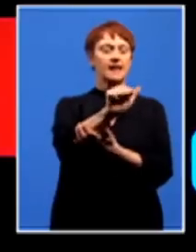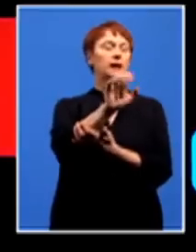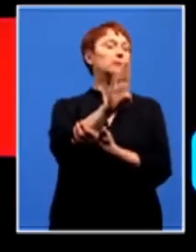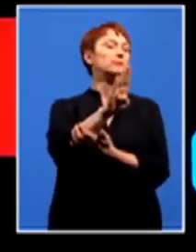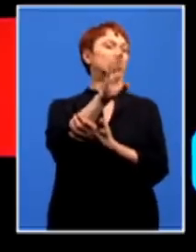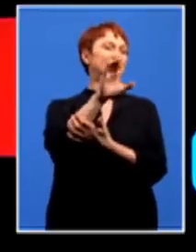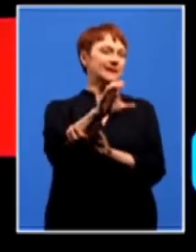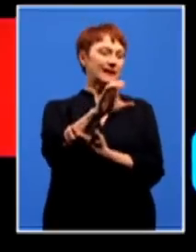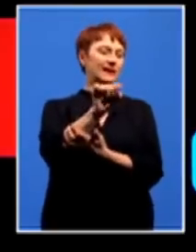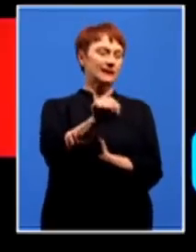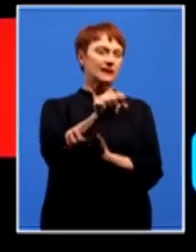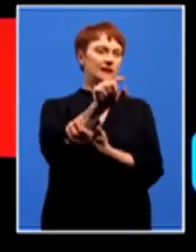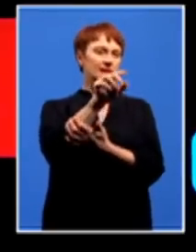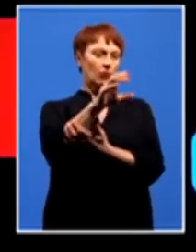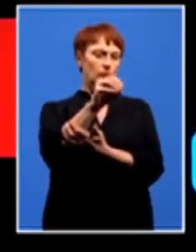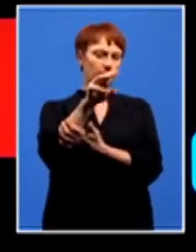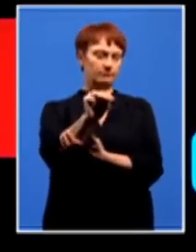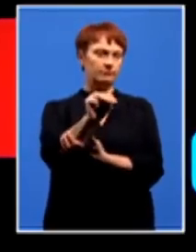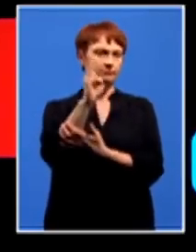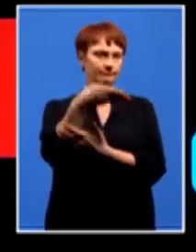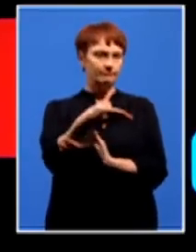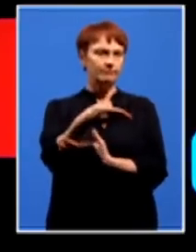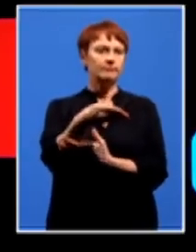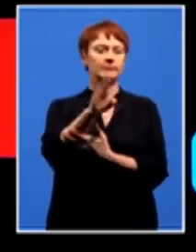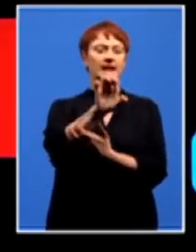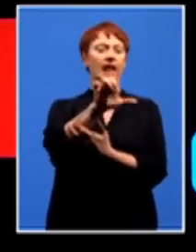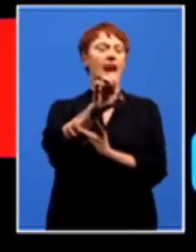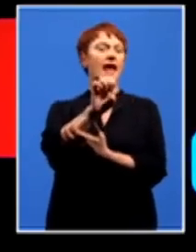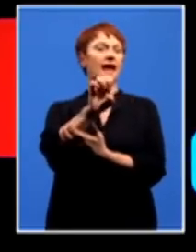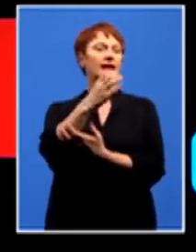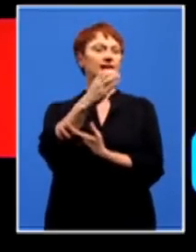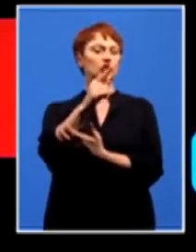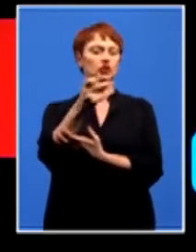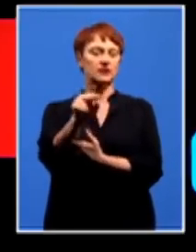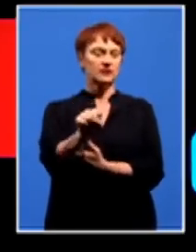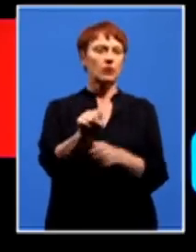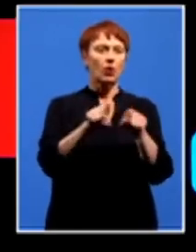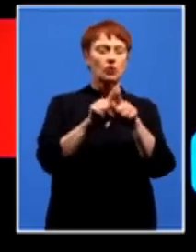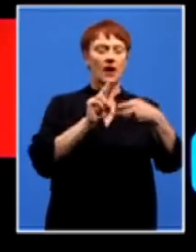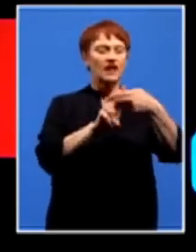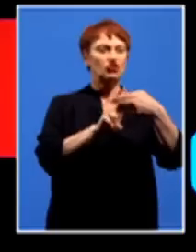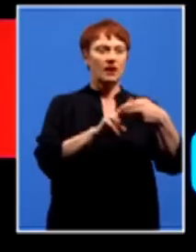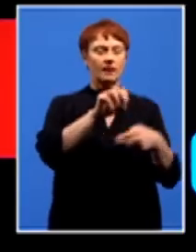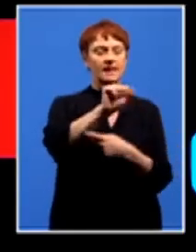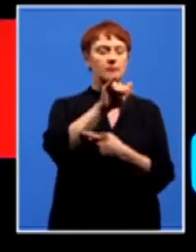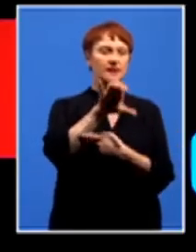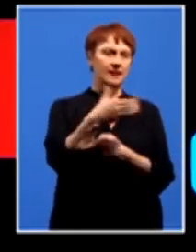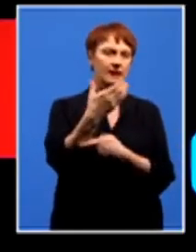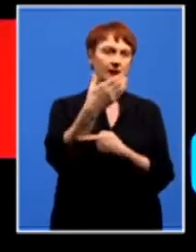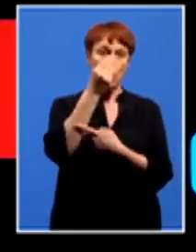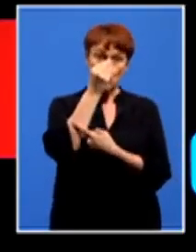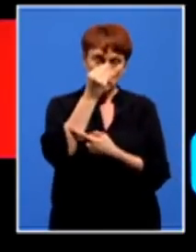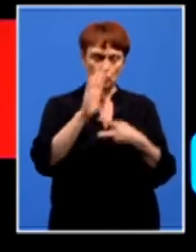sabcnews.com/elections, and of course on Facebook and Twitter, remembering to use the hashtag SABCDG25 and hashtag SABC